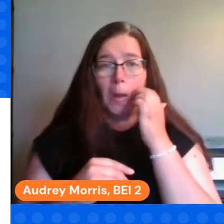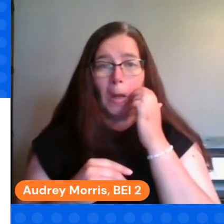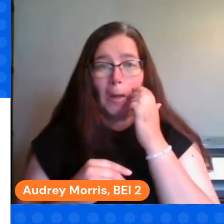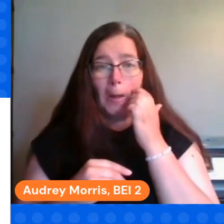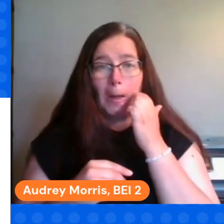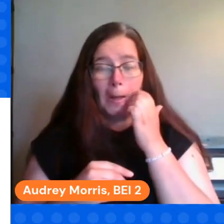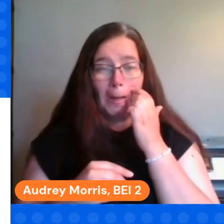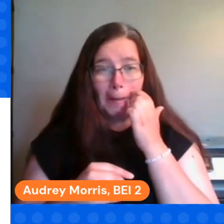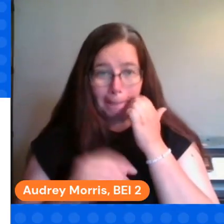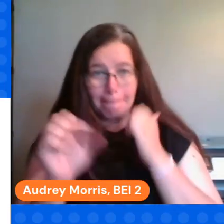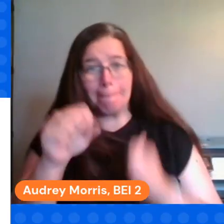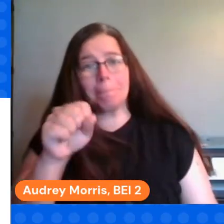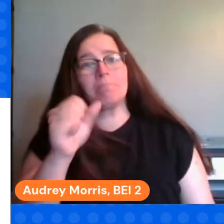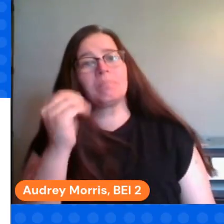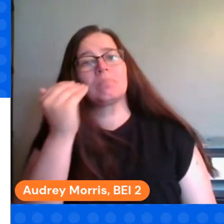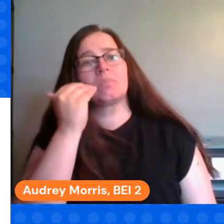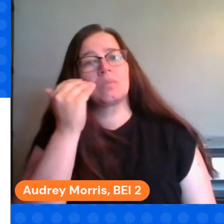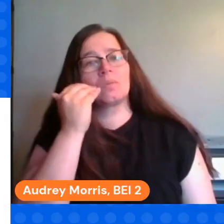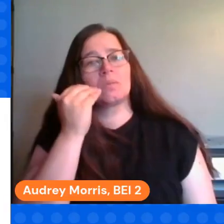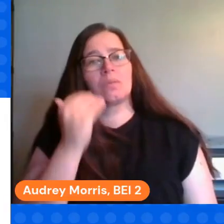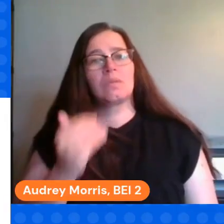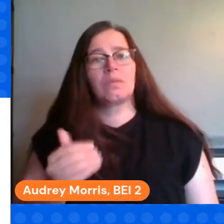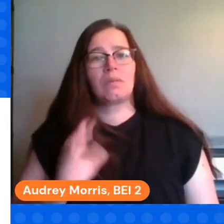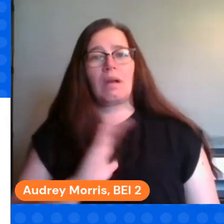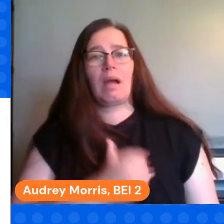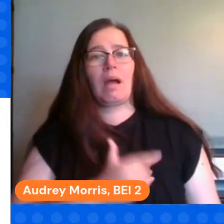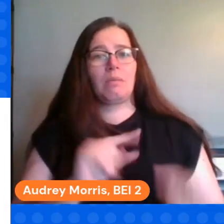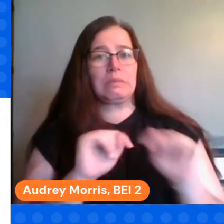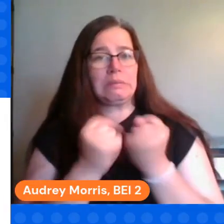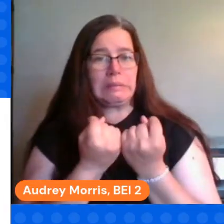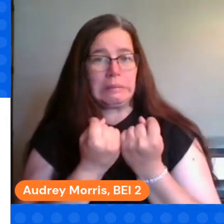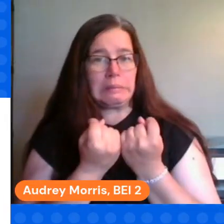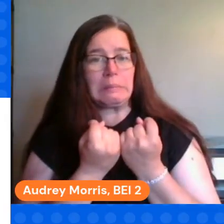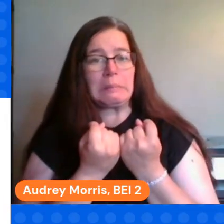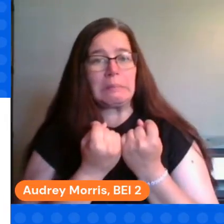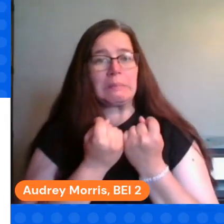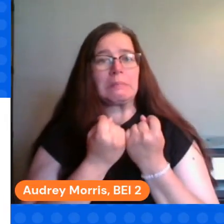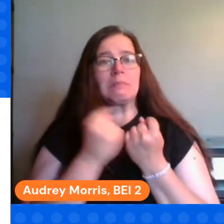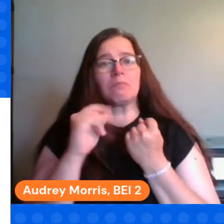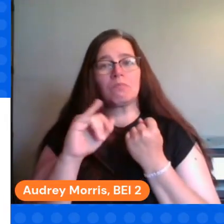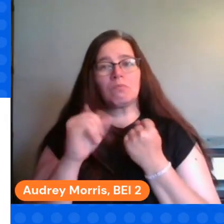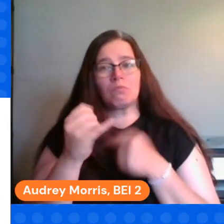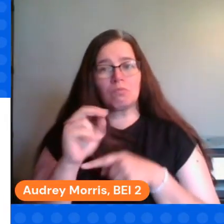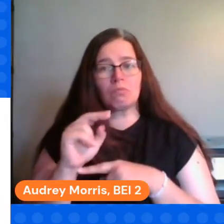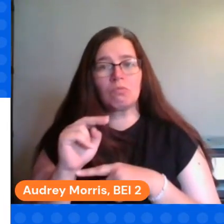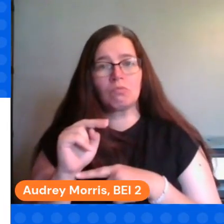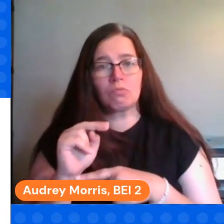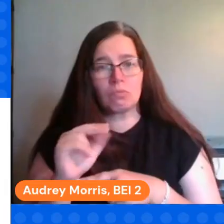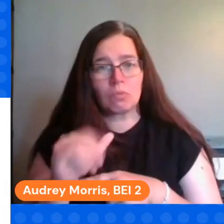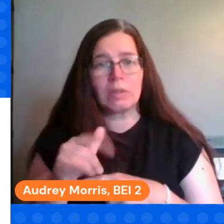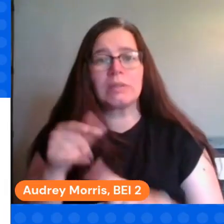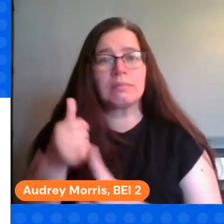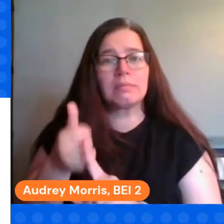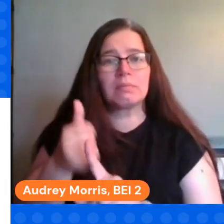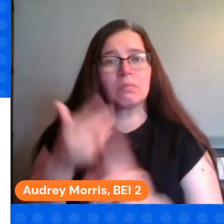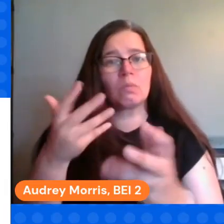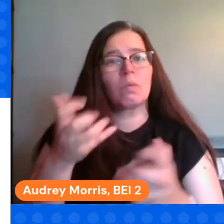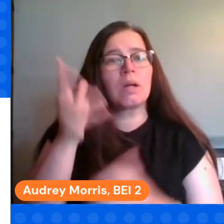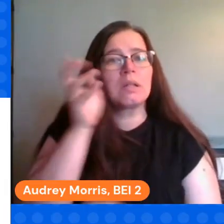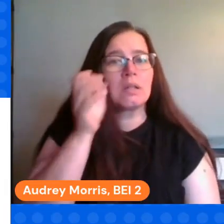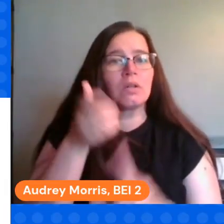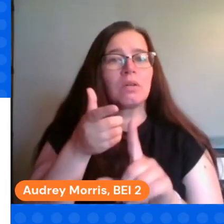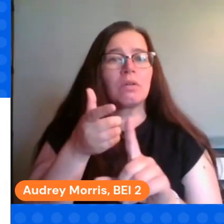Jenny JL on our team is very responsive as we want to hear from you about